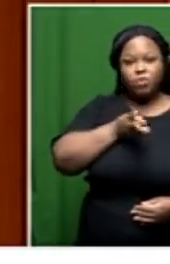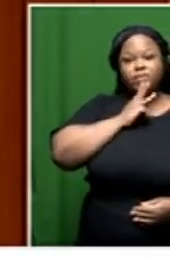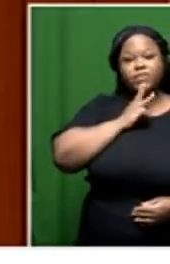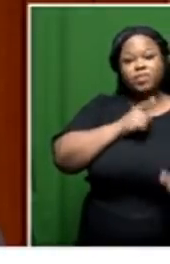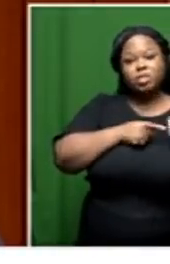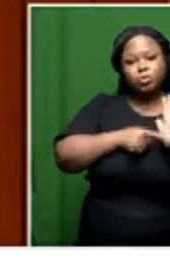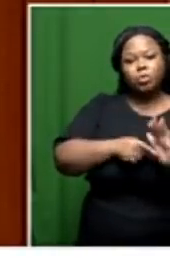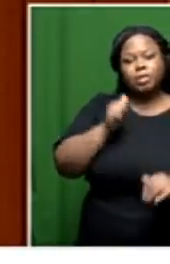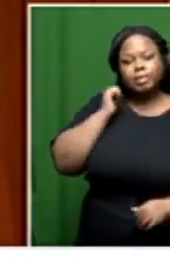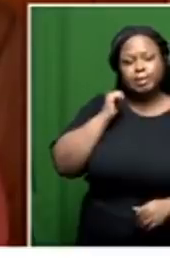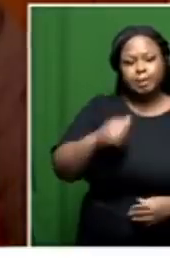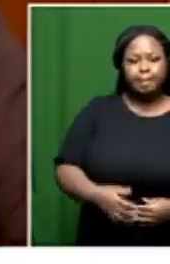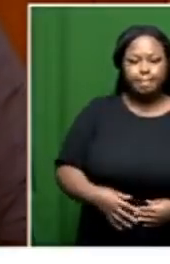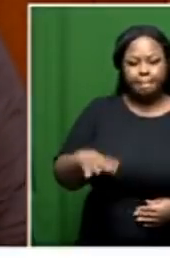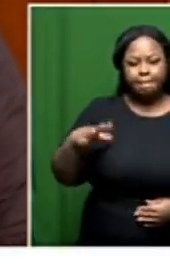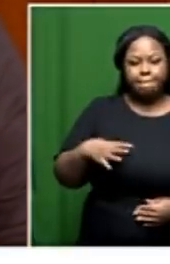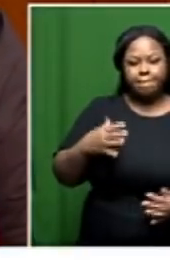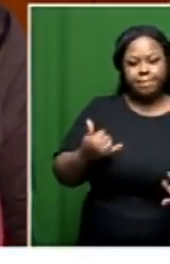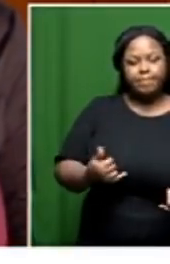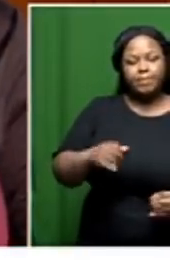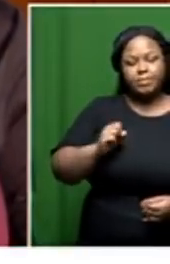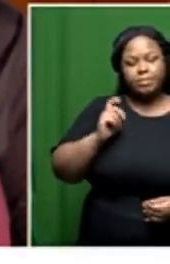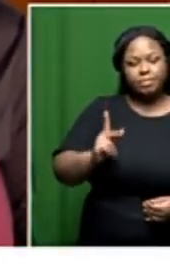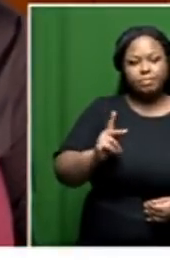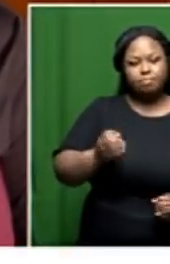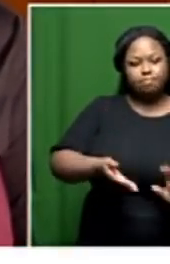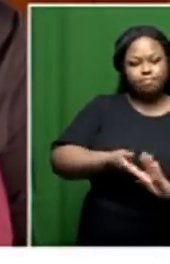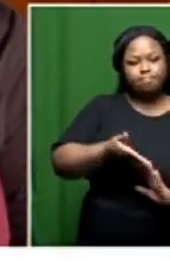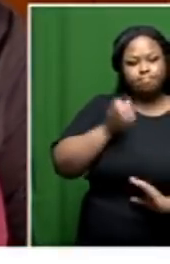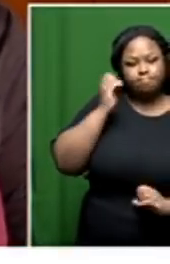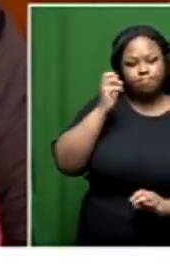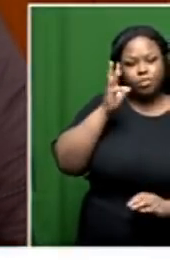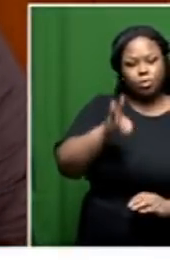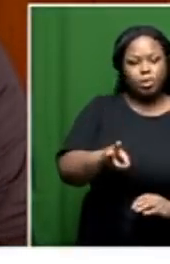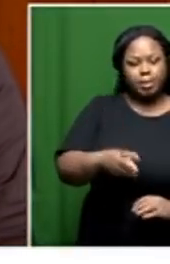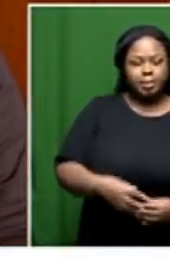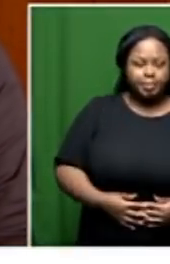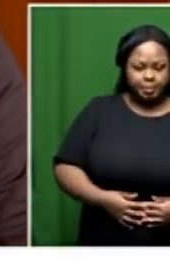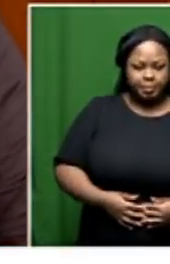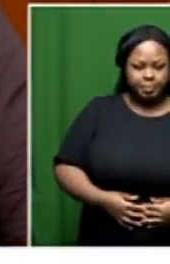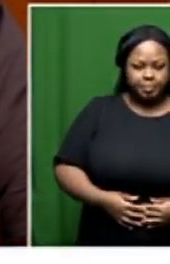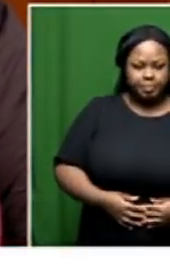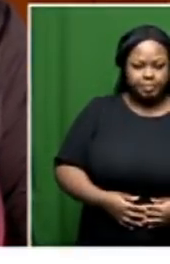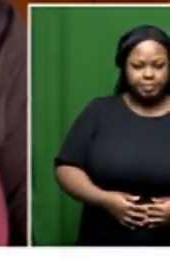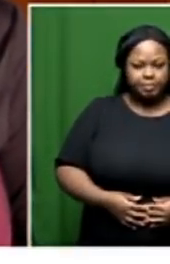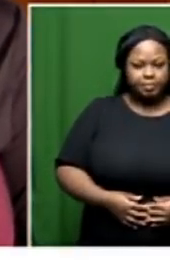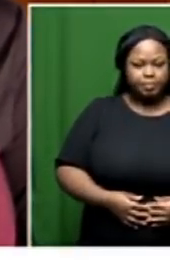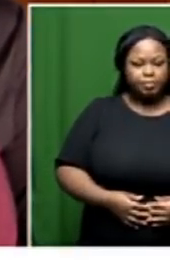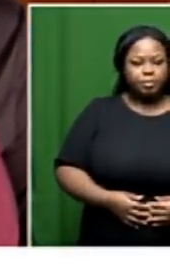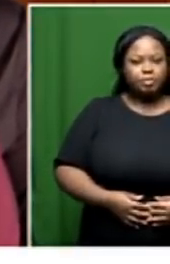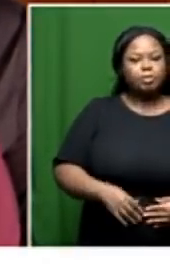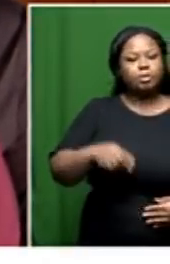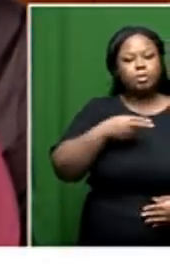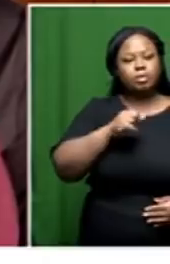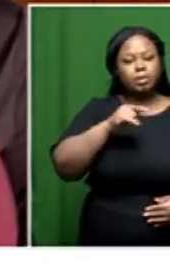yesterday. That's it for now, Sakina. We'll keep you updated through the day as proceedings and developments occur. And Hasina,